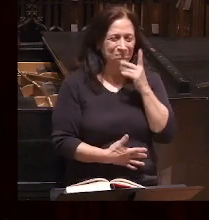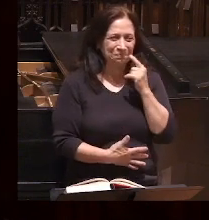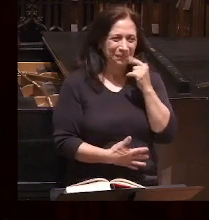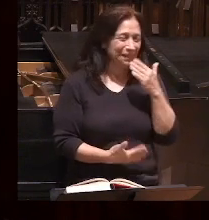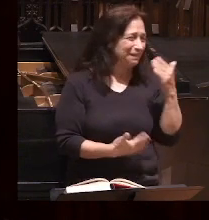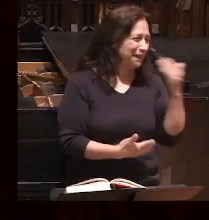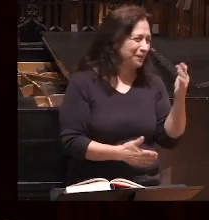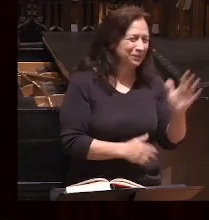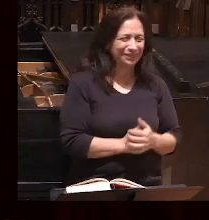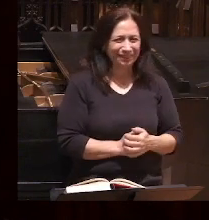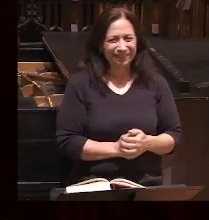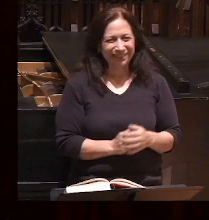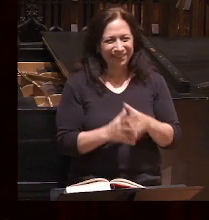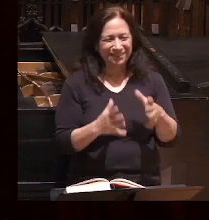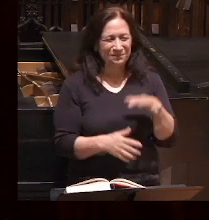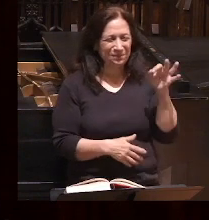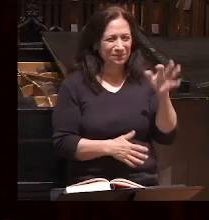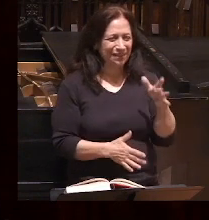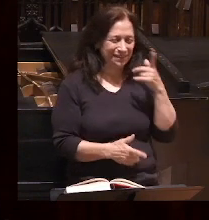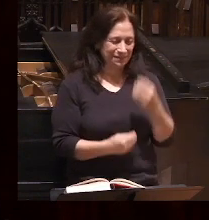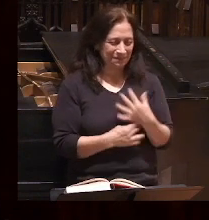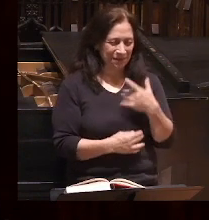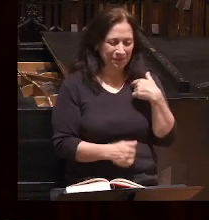Thank you, Frank.